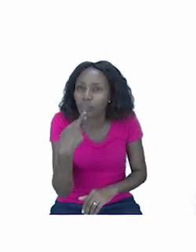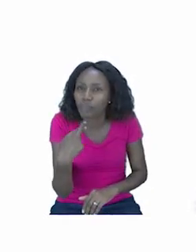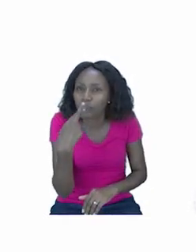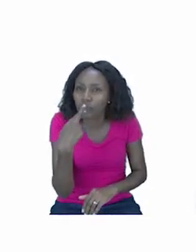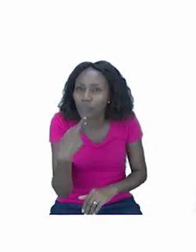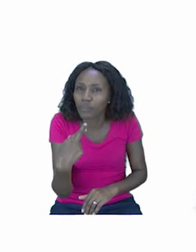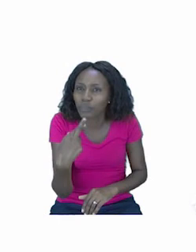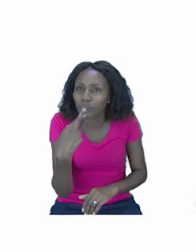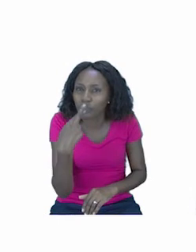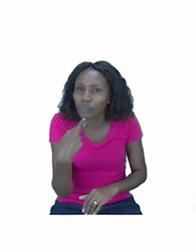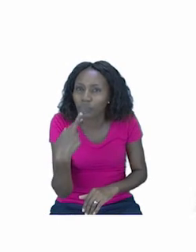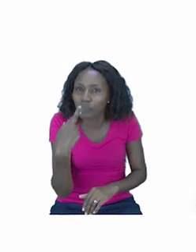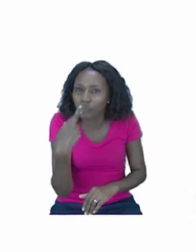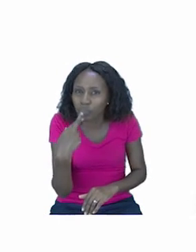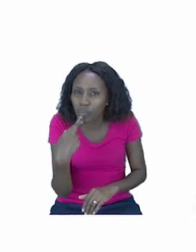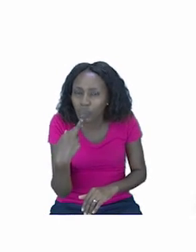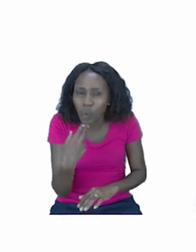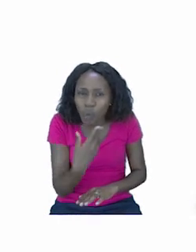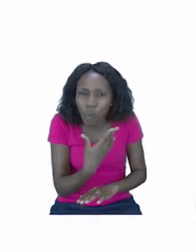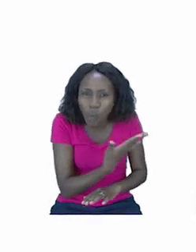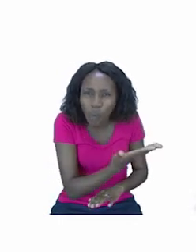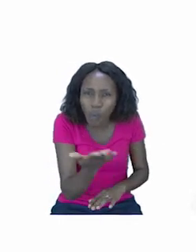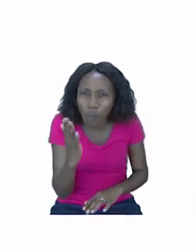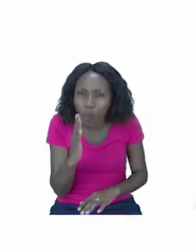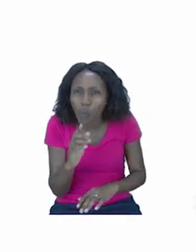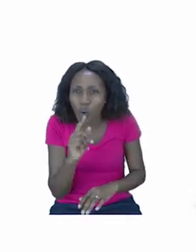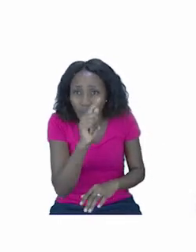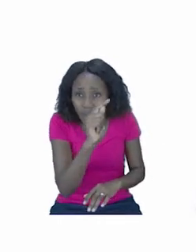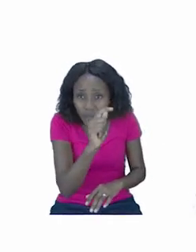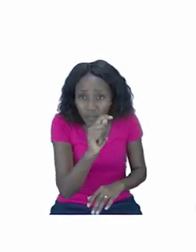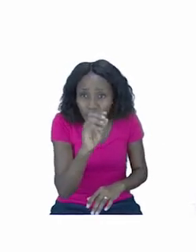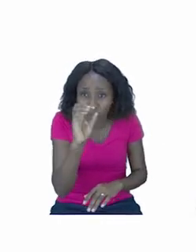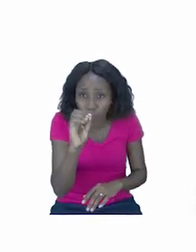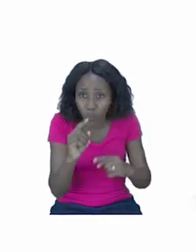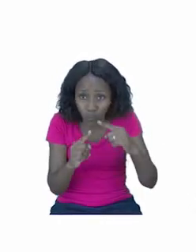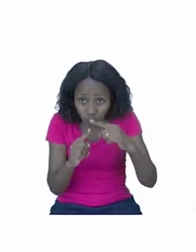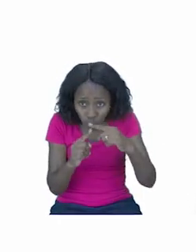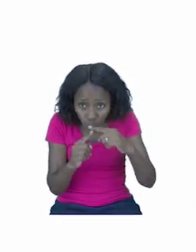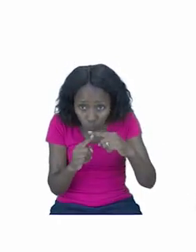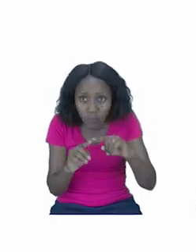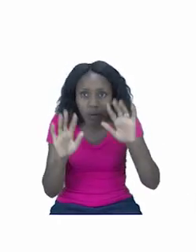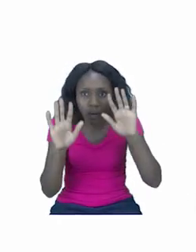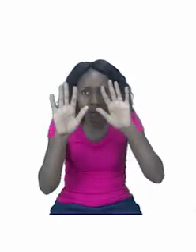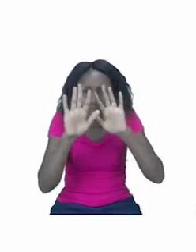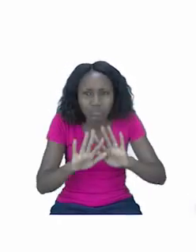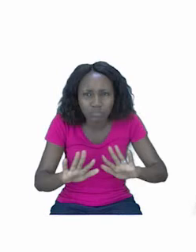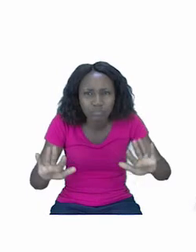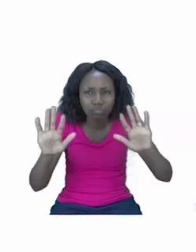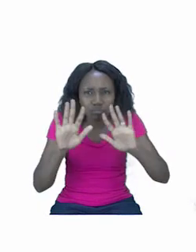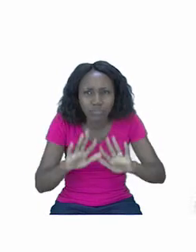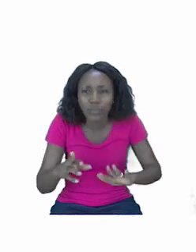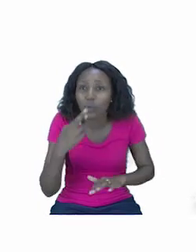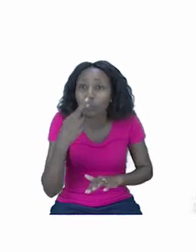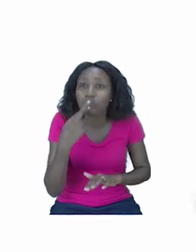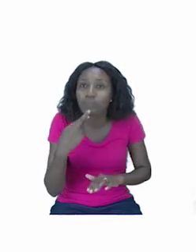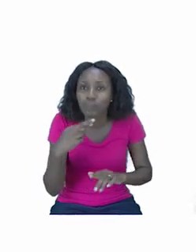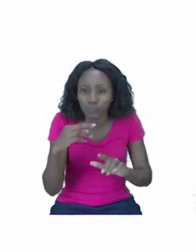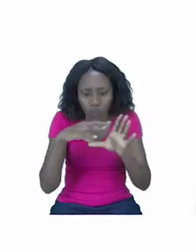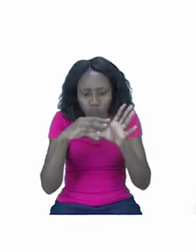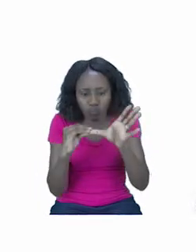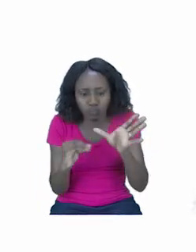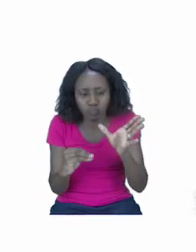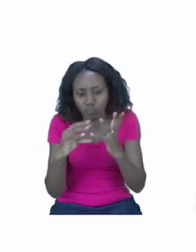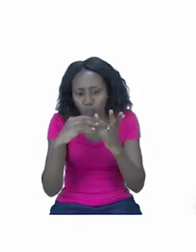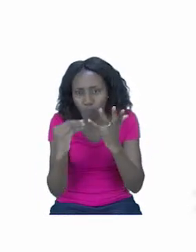have to look for all the words that have two, or all the leaves and branches that